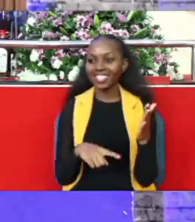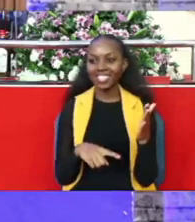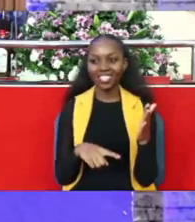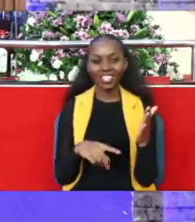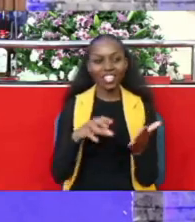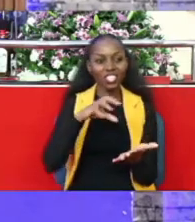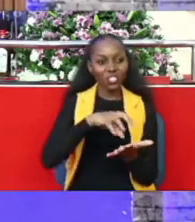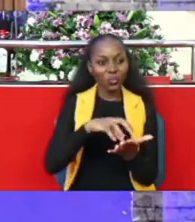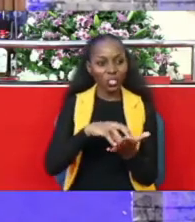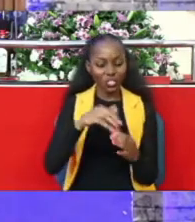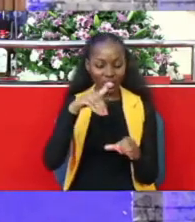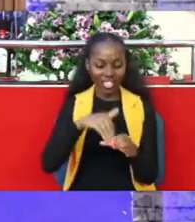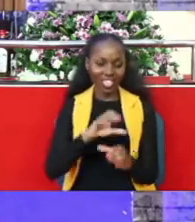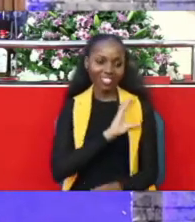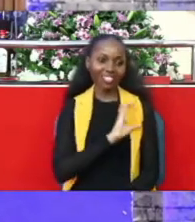Christ.